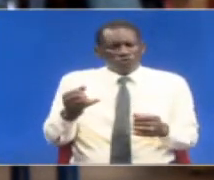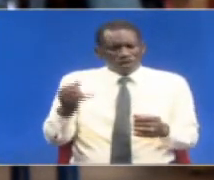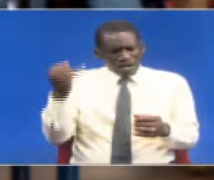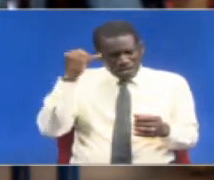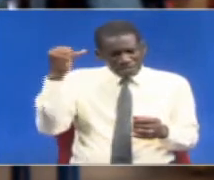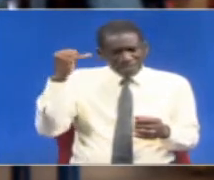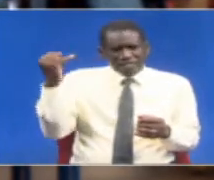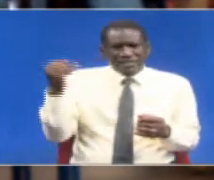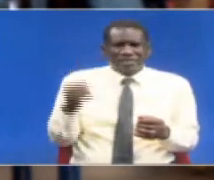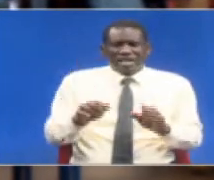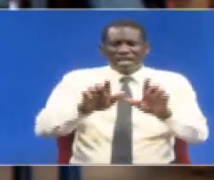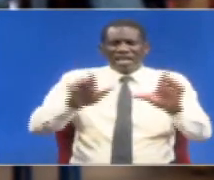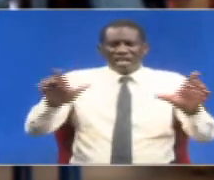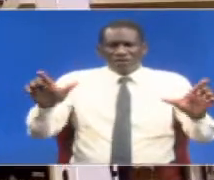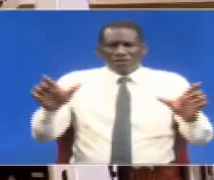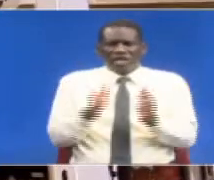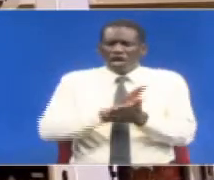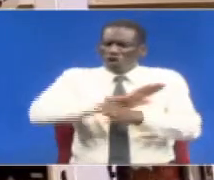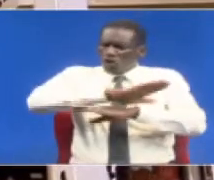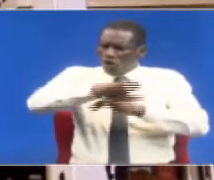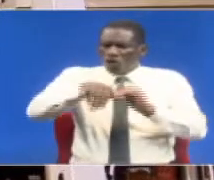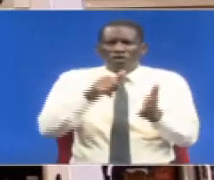you know, language and all of that.